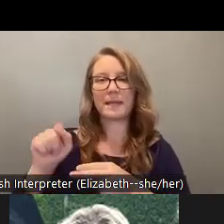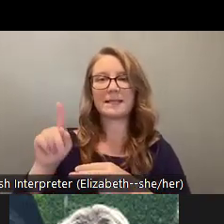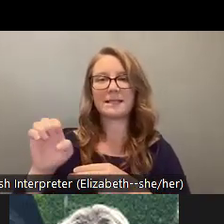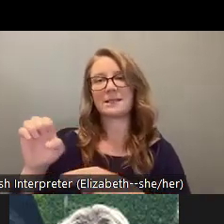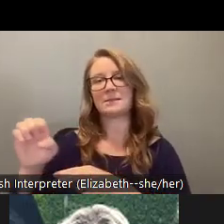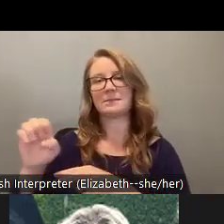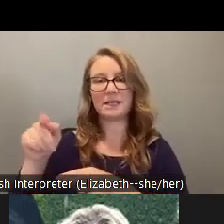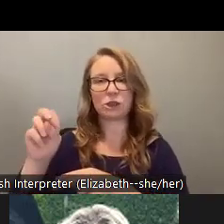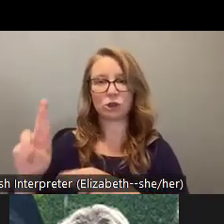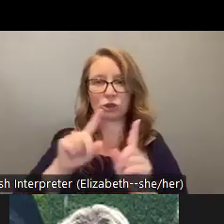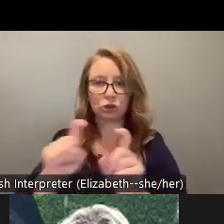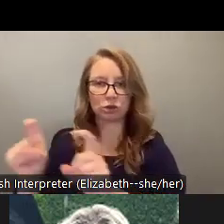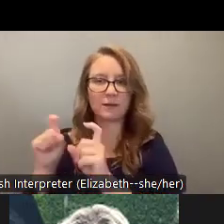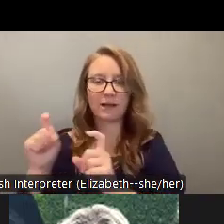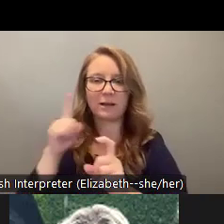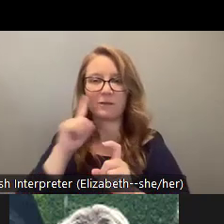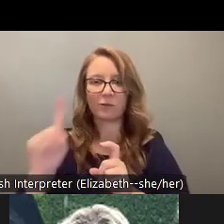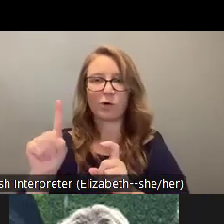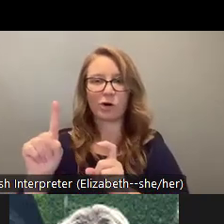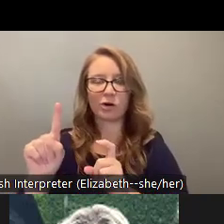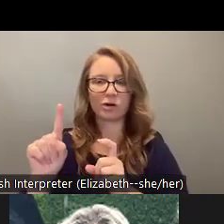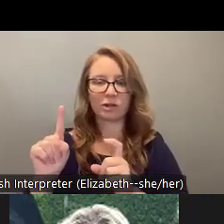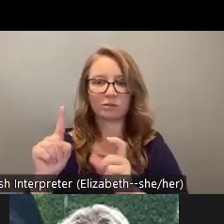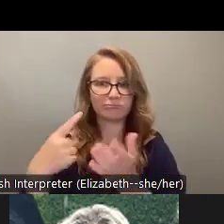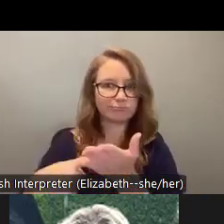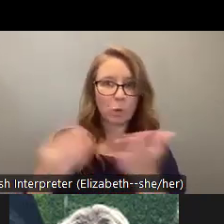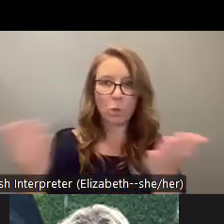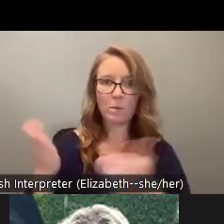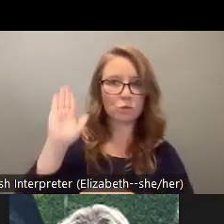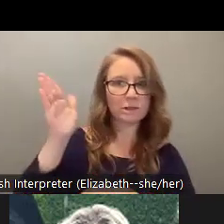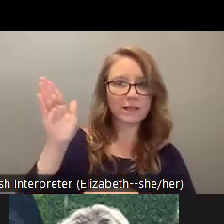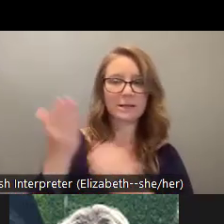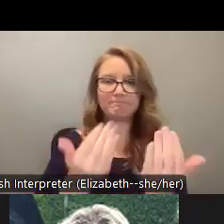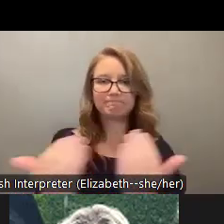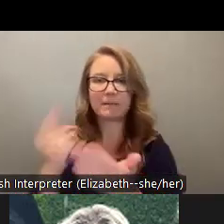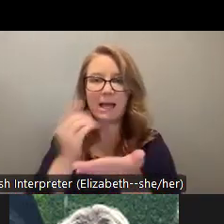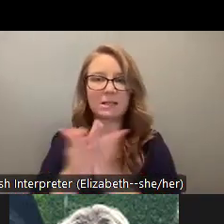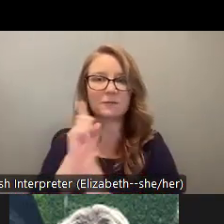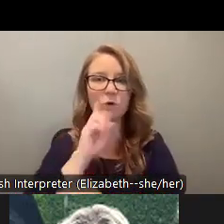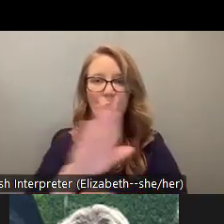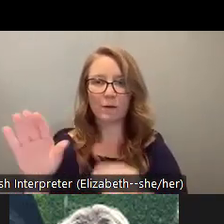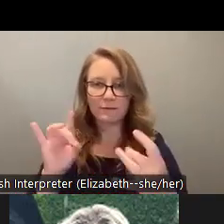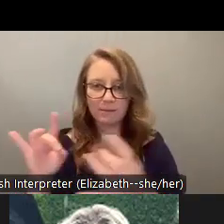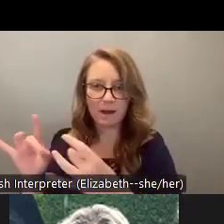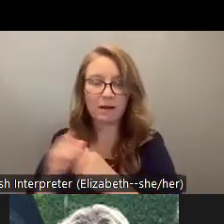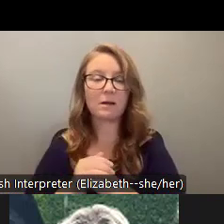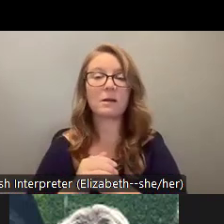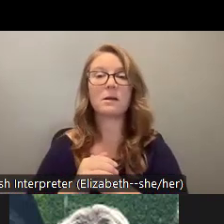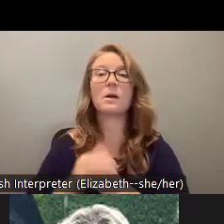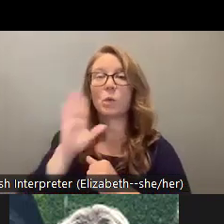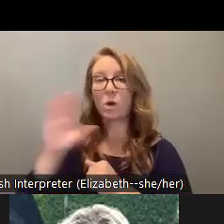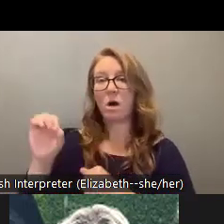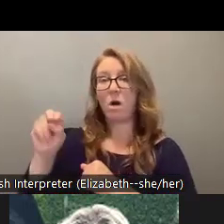to go over the information again that was presented to get your guys' feedback. And then the question feature will be on